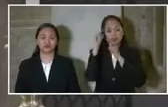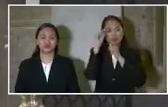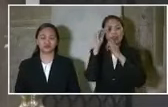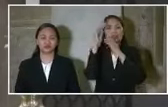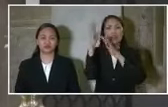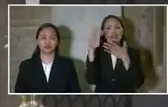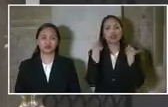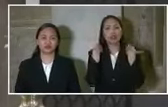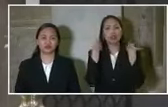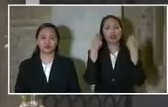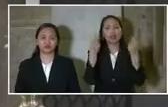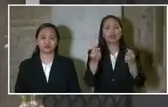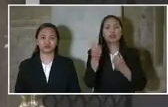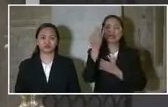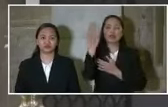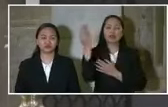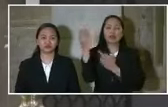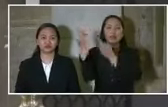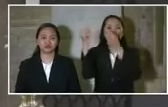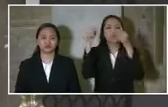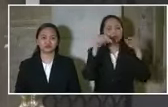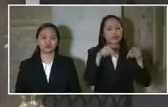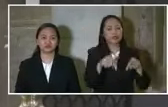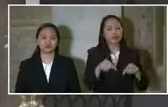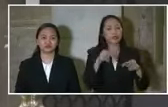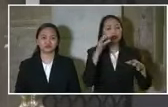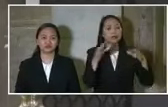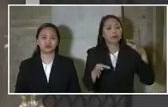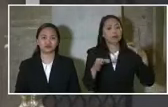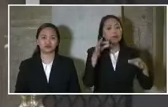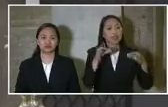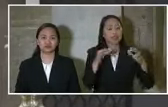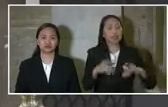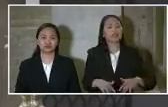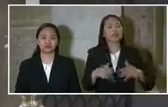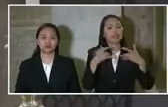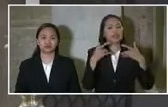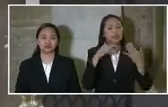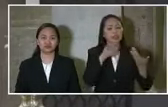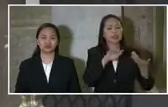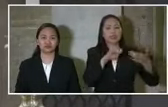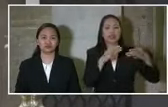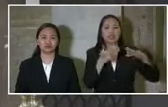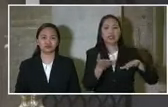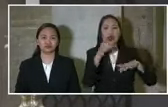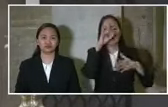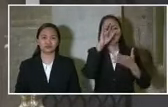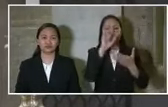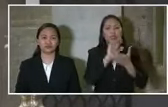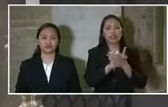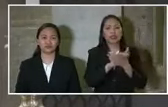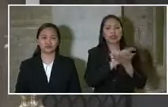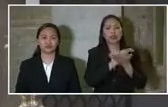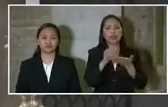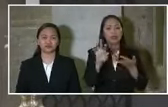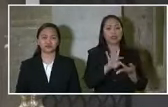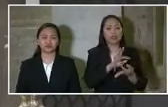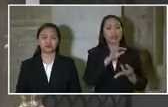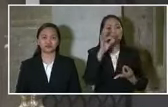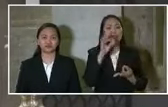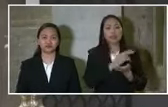Almighty. From there He will come to judge the living and the dead. I believe in the Holy Spirit,